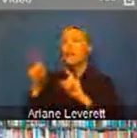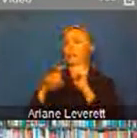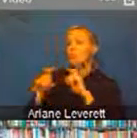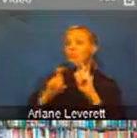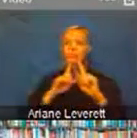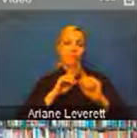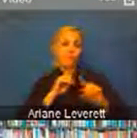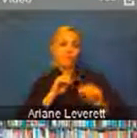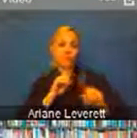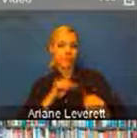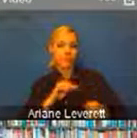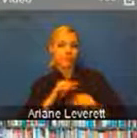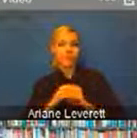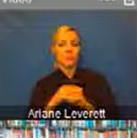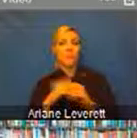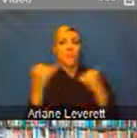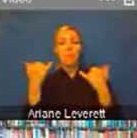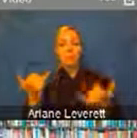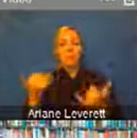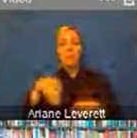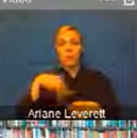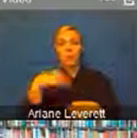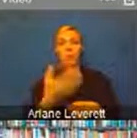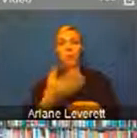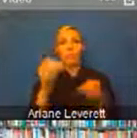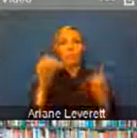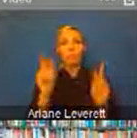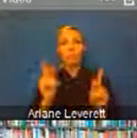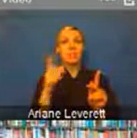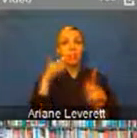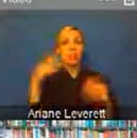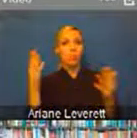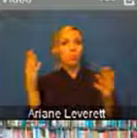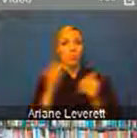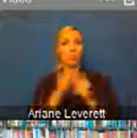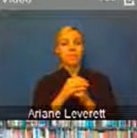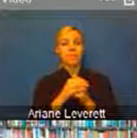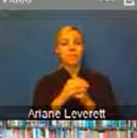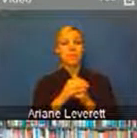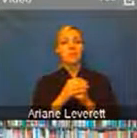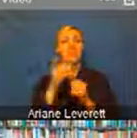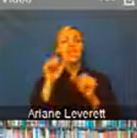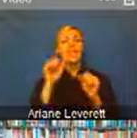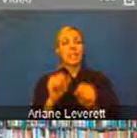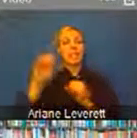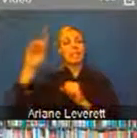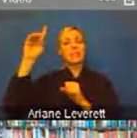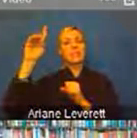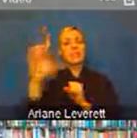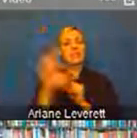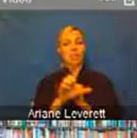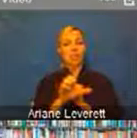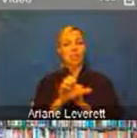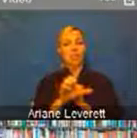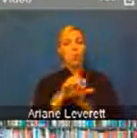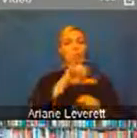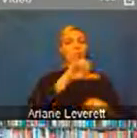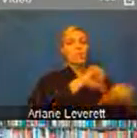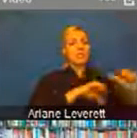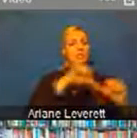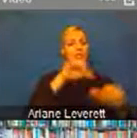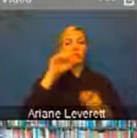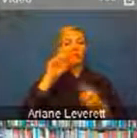all children of society. Then they have resource centers